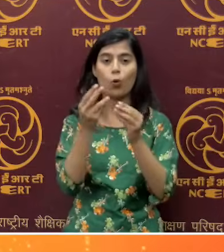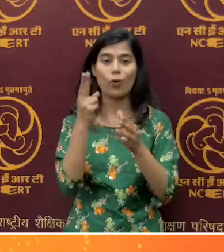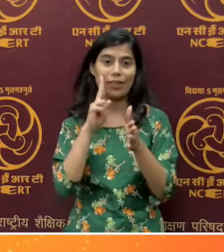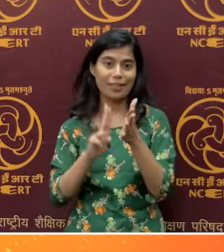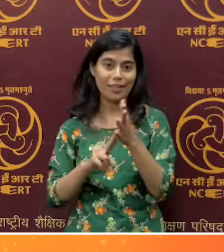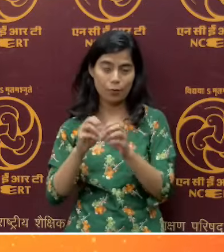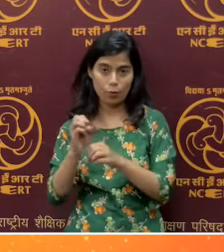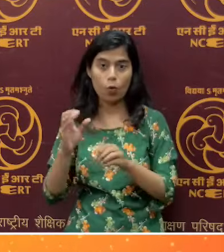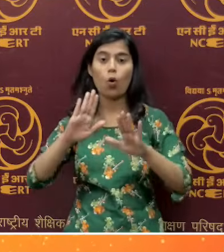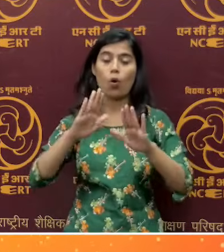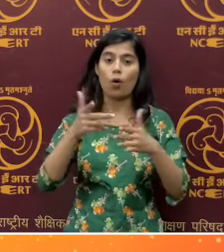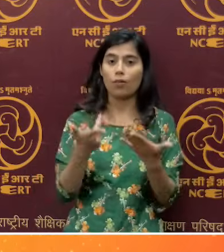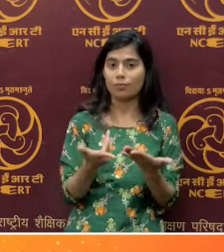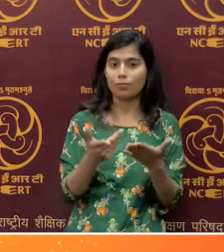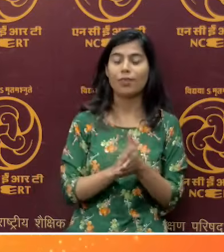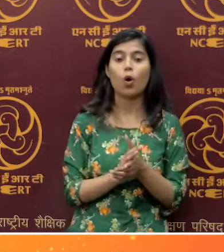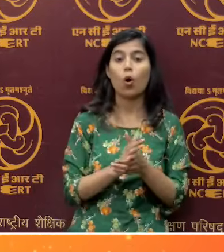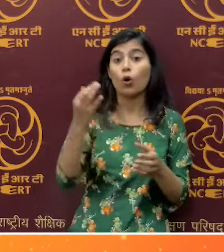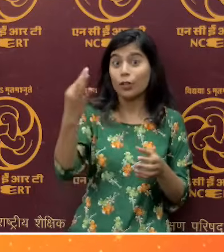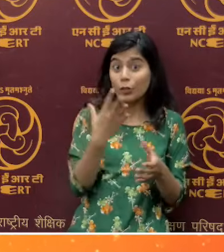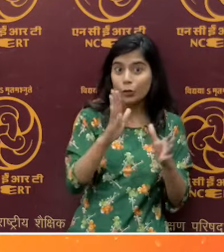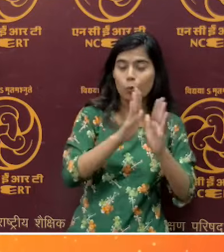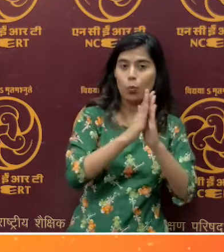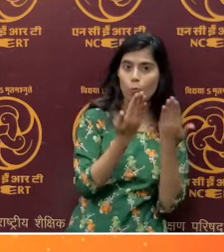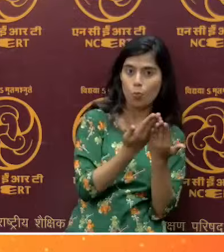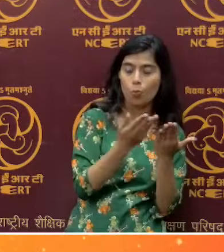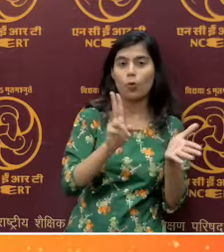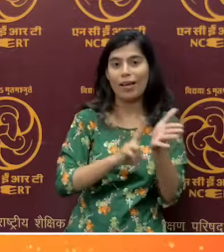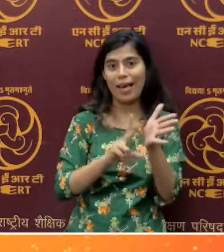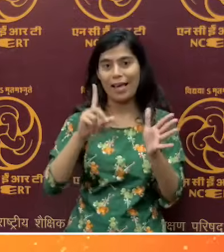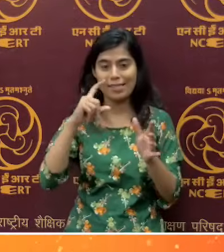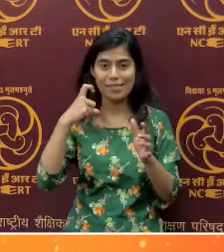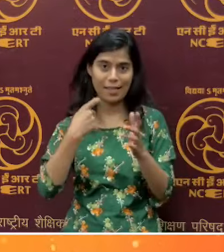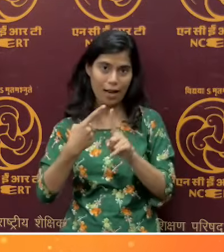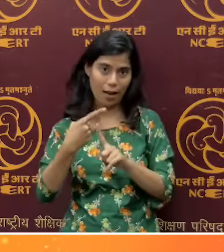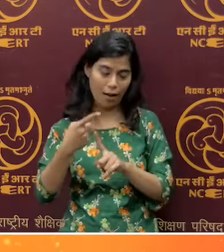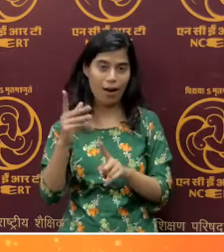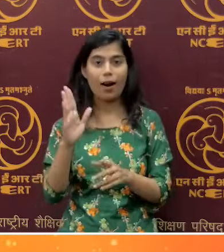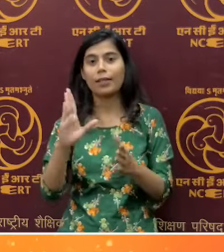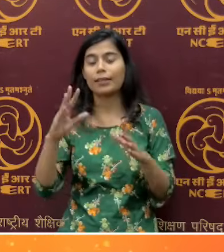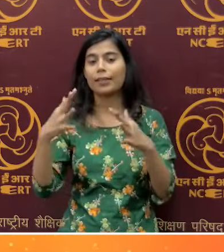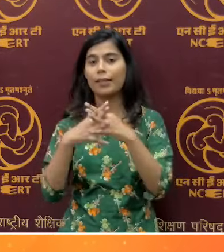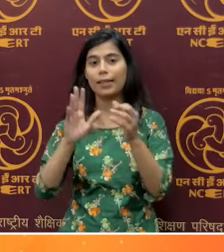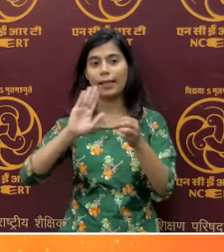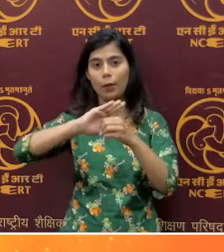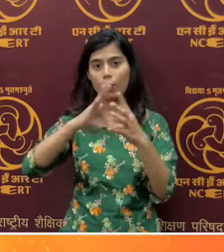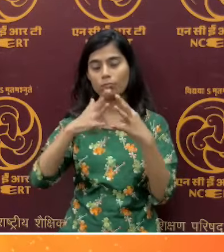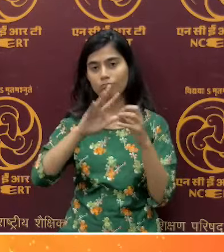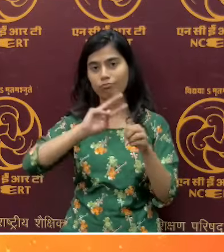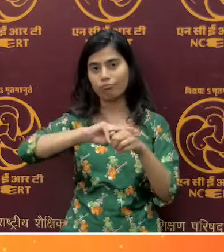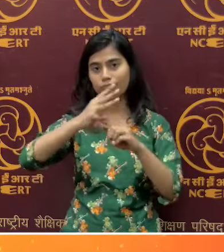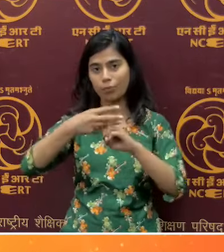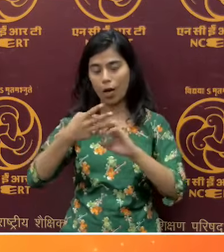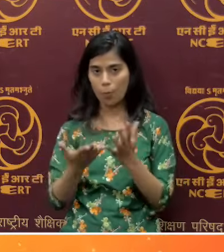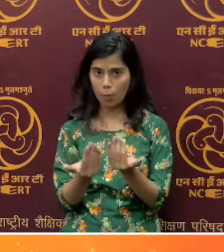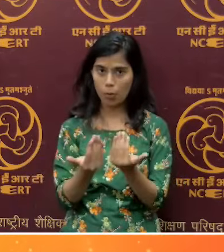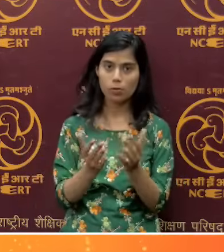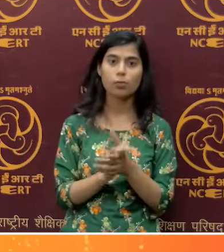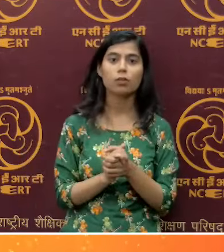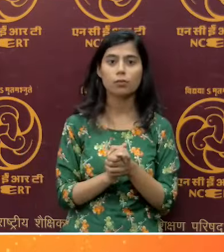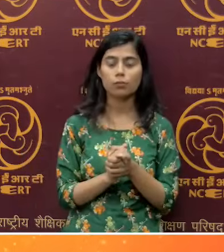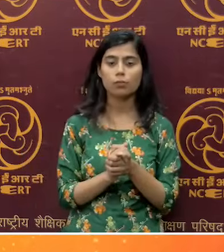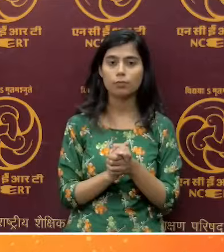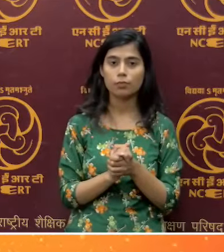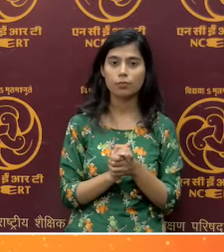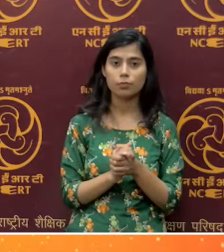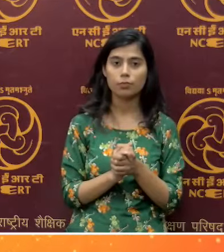about the textbooks. They're available on Amazon, Flipkart and NCERT website. Please go and purchase from there, and take a quick look at the schedule.